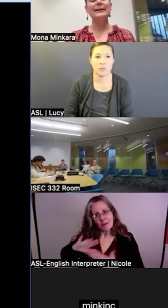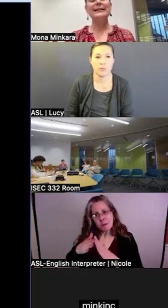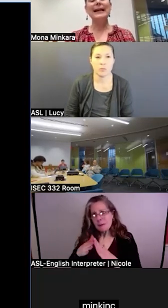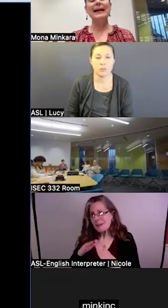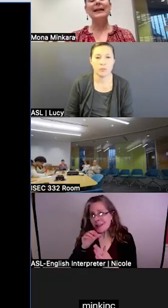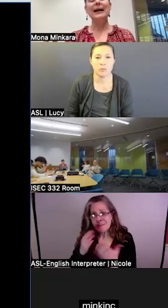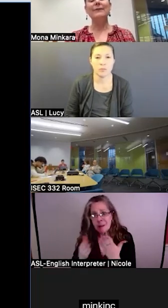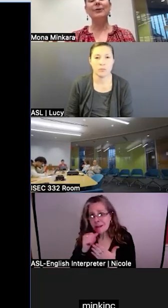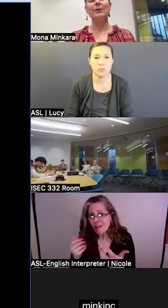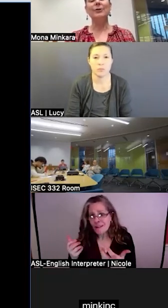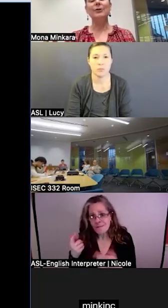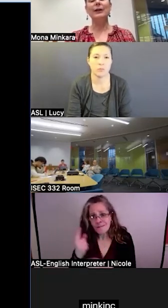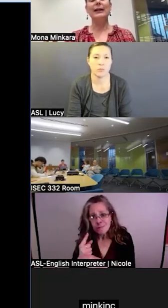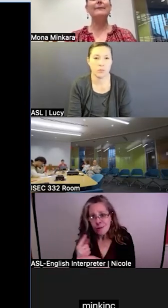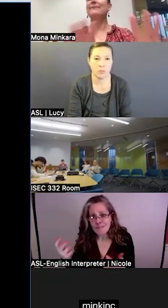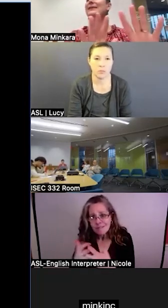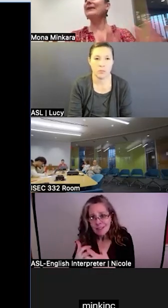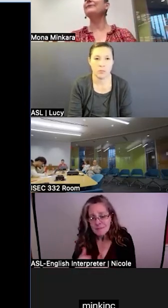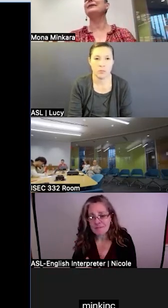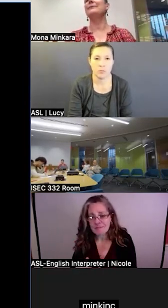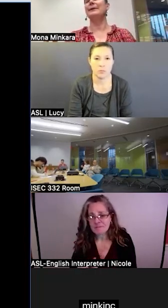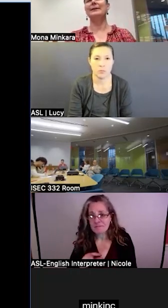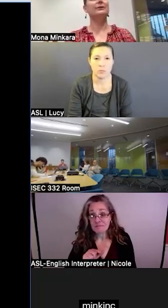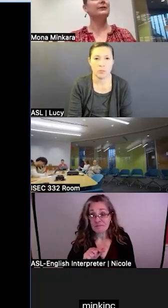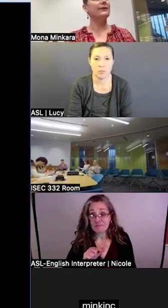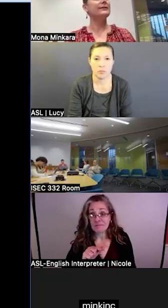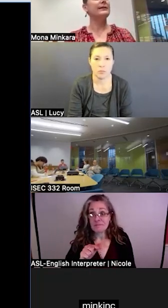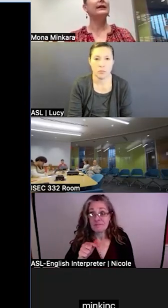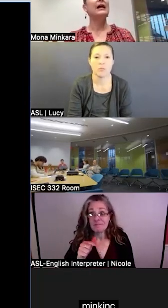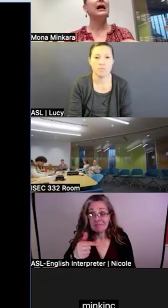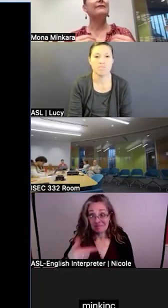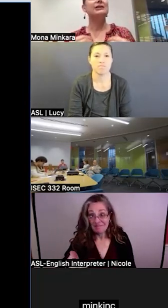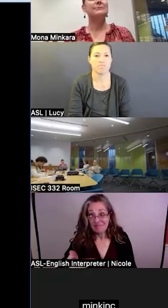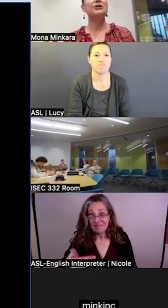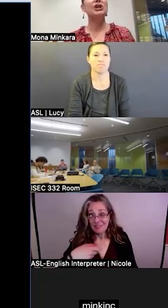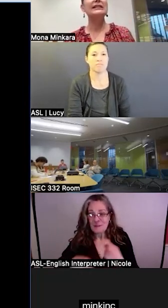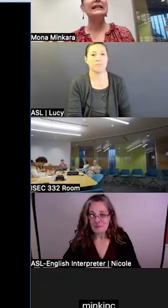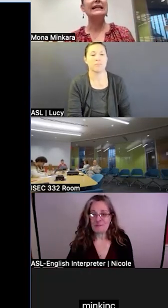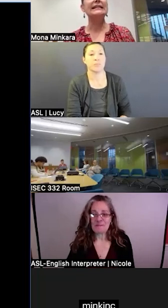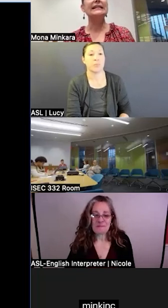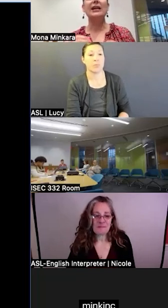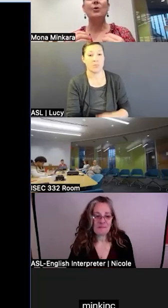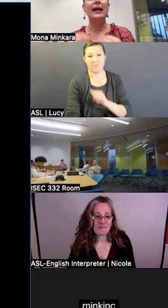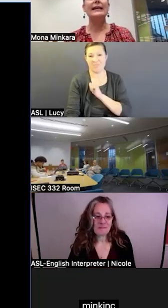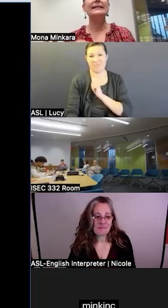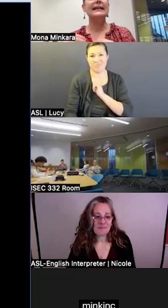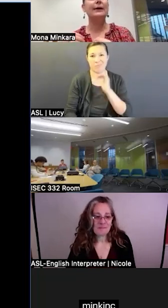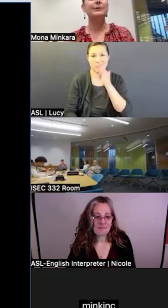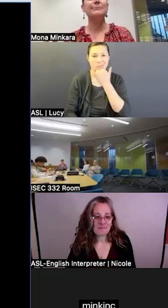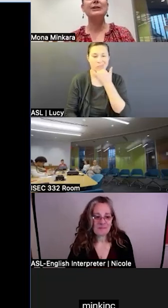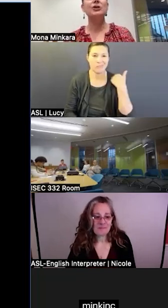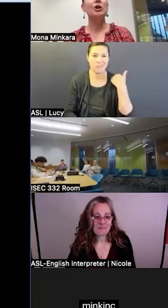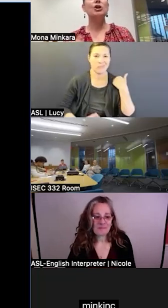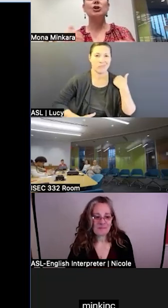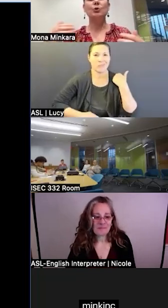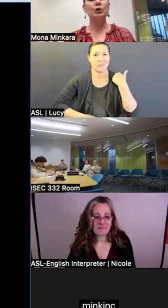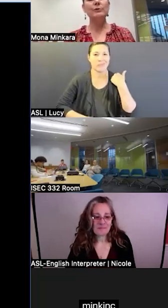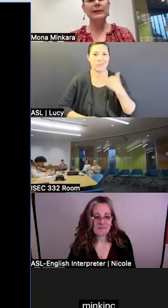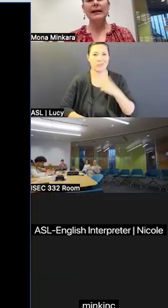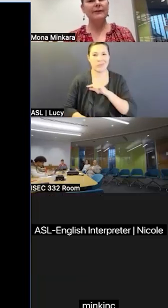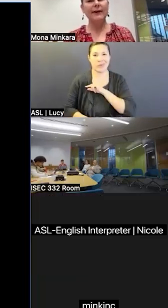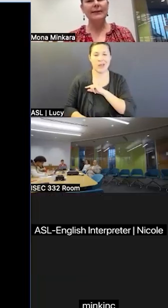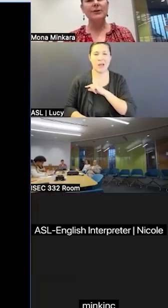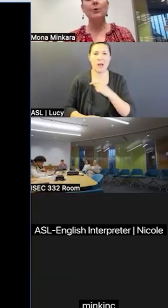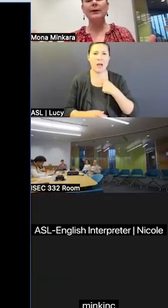them. So instead, I've learned, and I'm definitely have been guilty of this, like I've specialized in AAC and I know AAC helps speech.